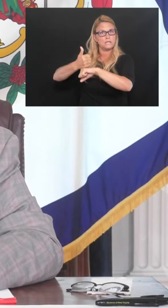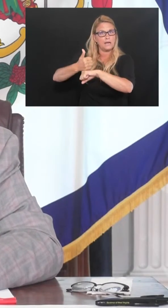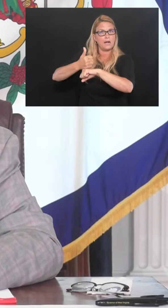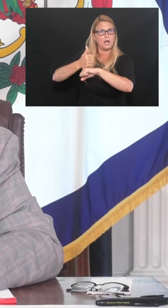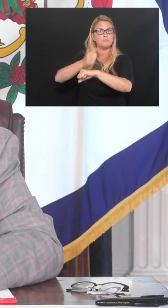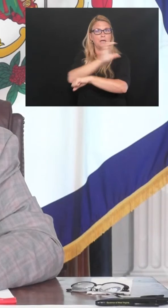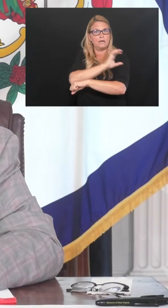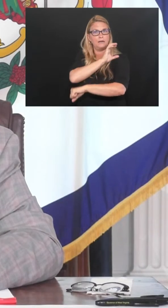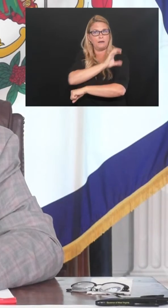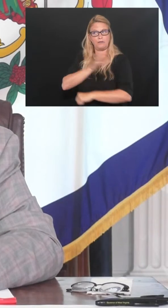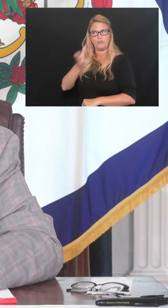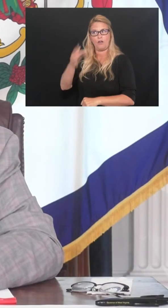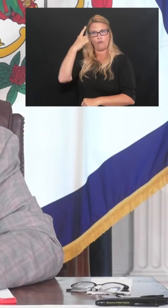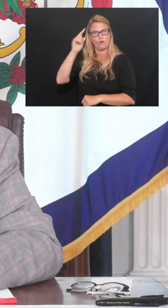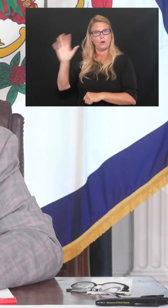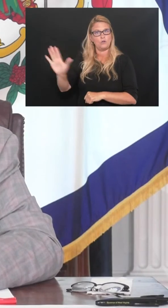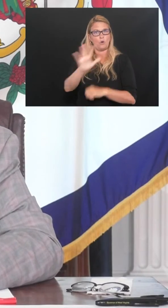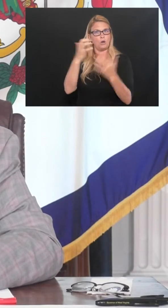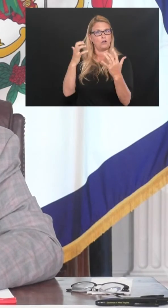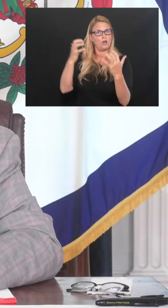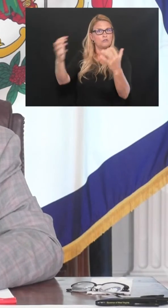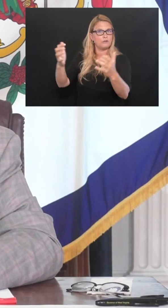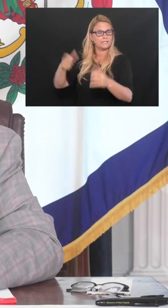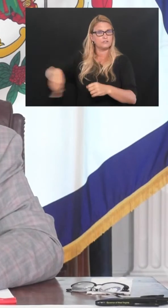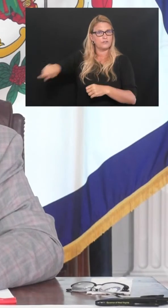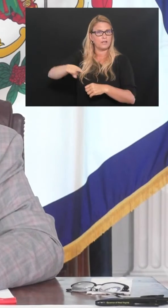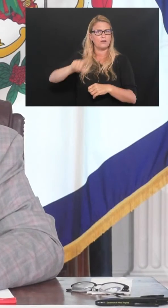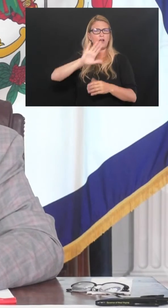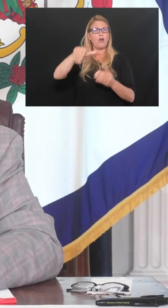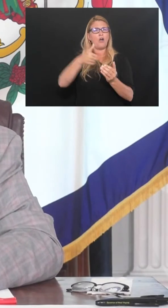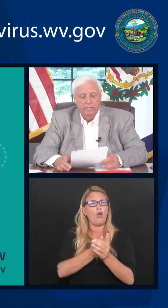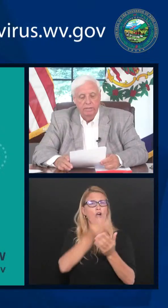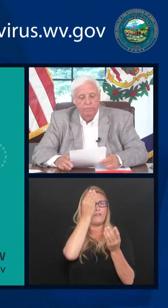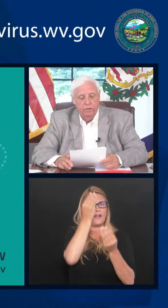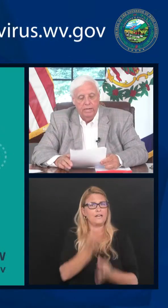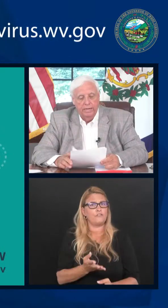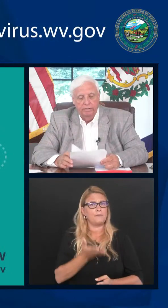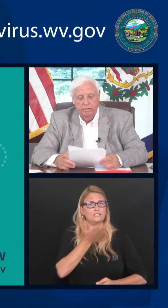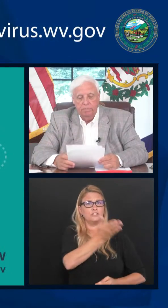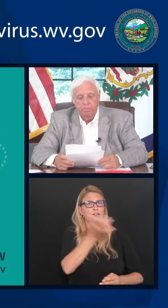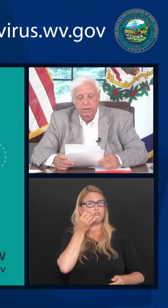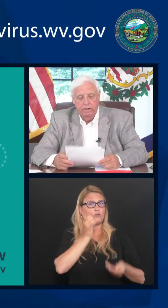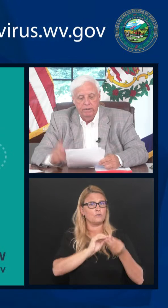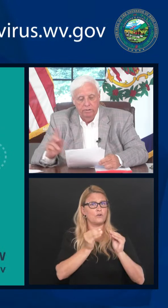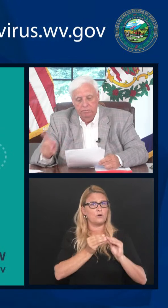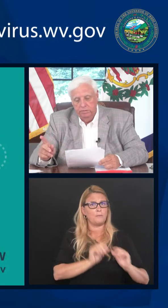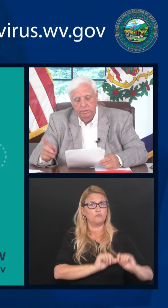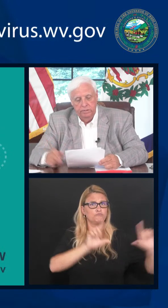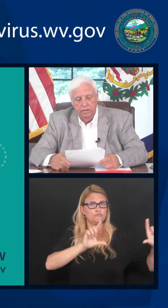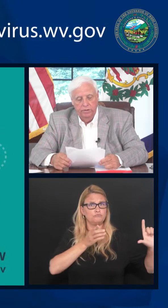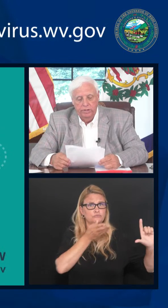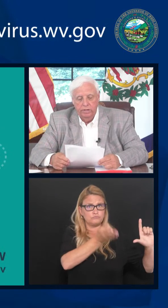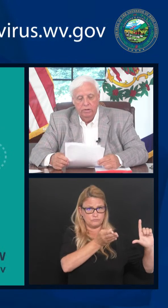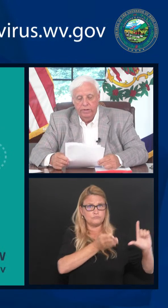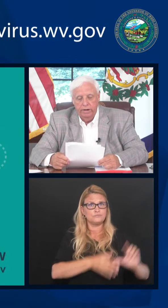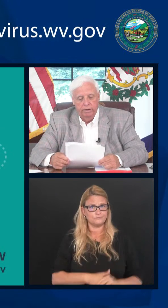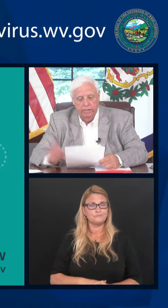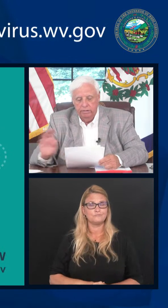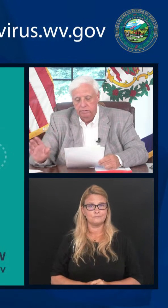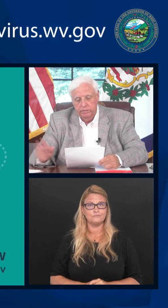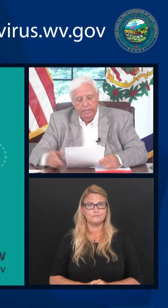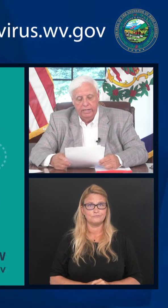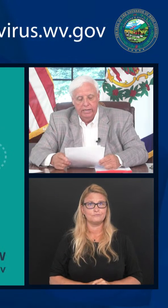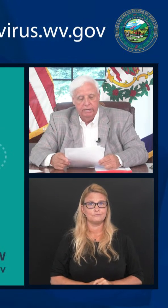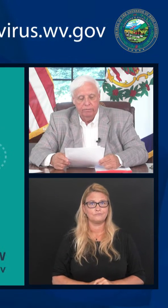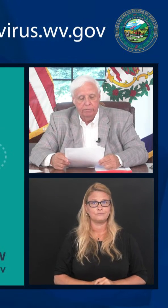your employees, all that's good. All the information on the vaccine info line is up there. You know, you can go there and